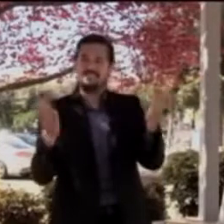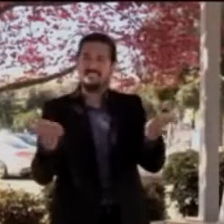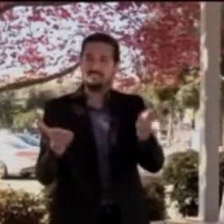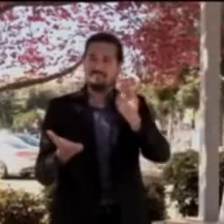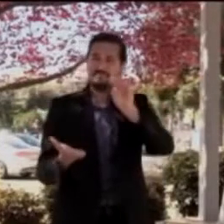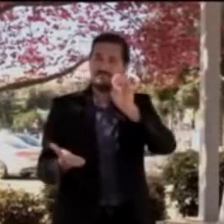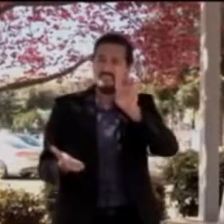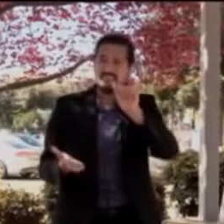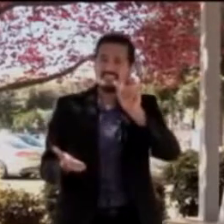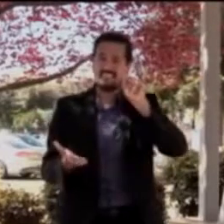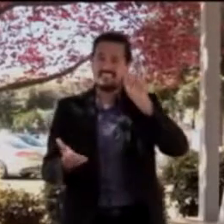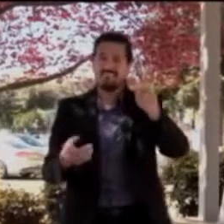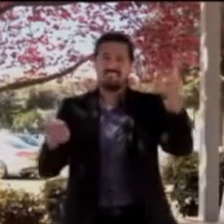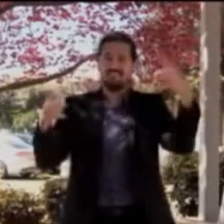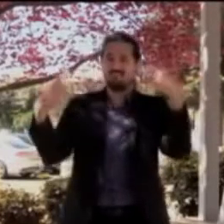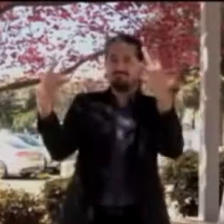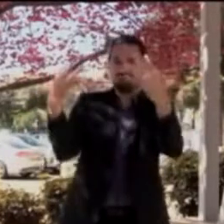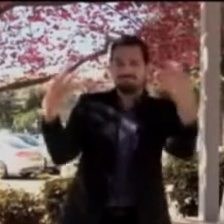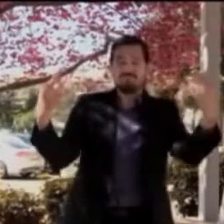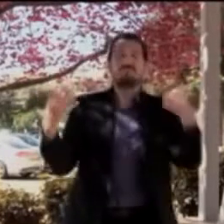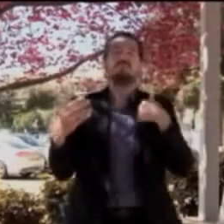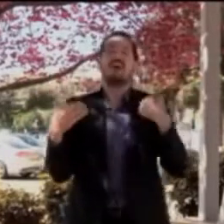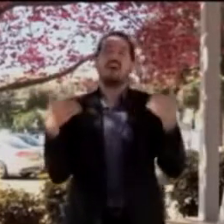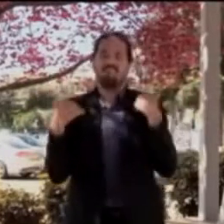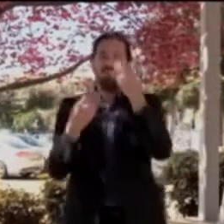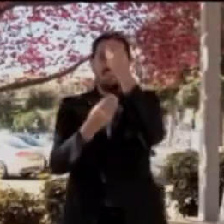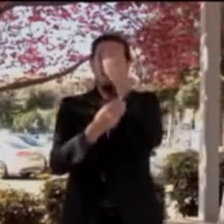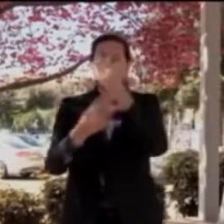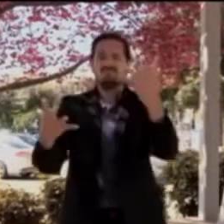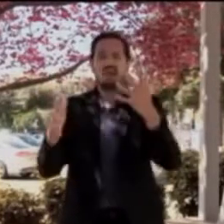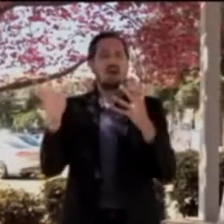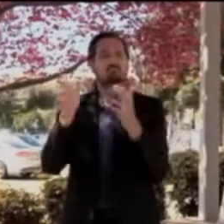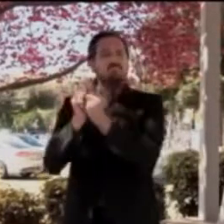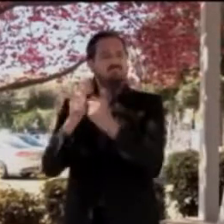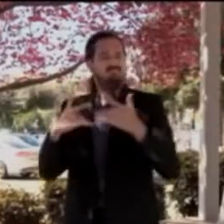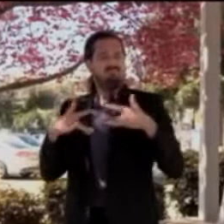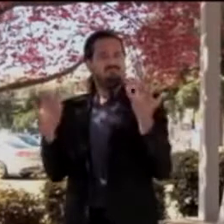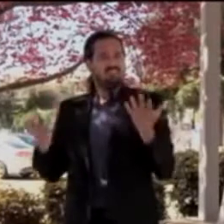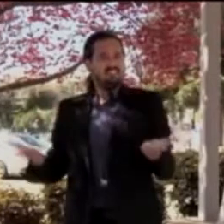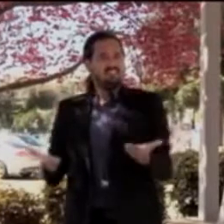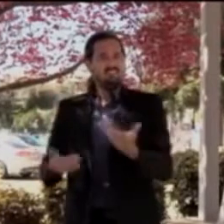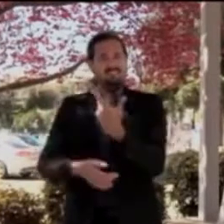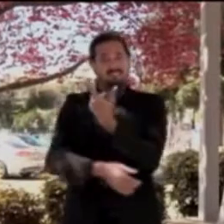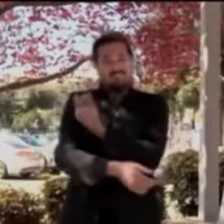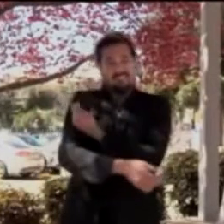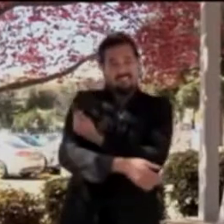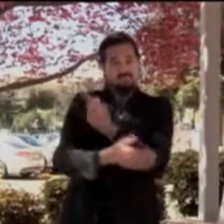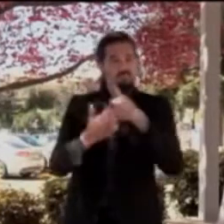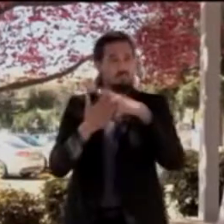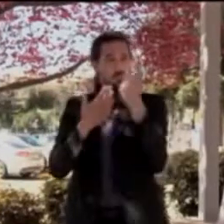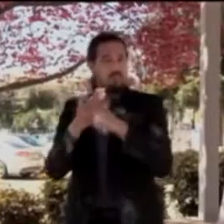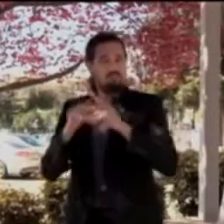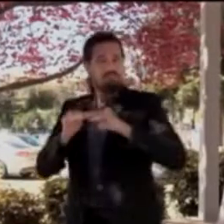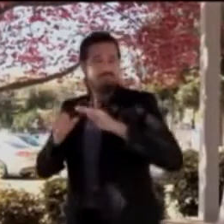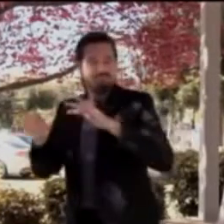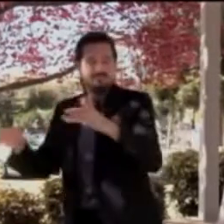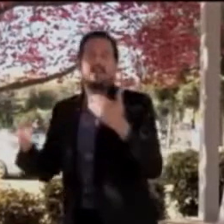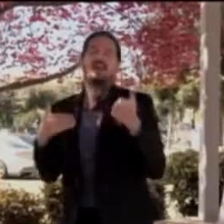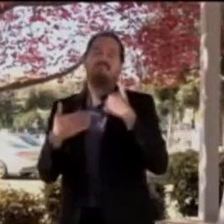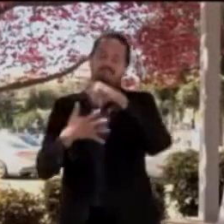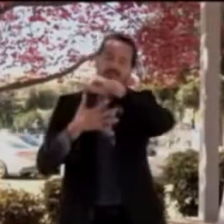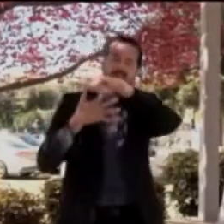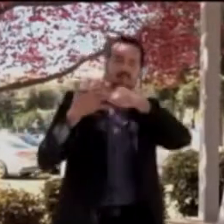an update regarding vaccination efforts here in Santa Clara County. Today we're joined by the following speakers. President